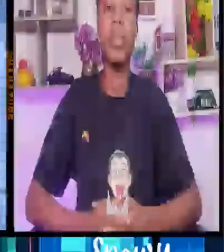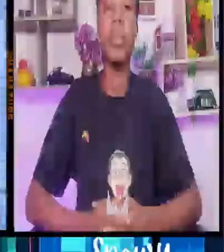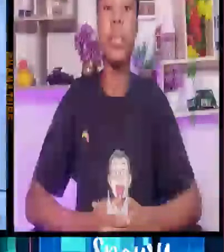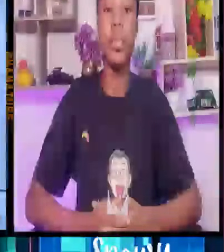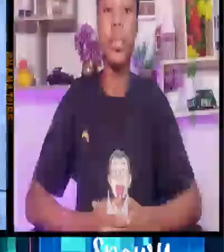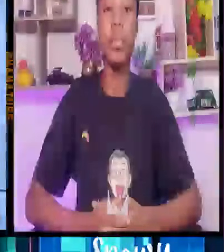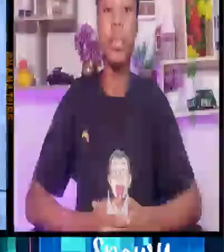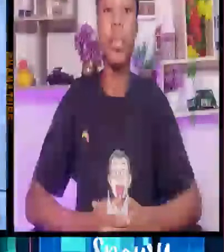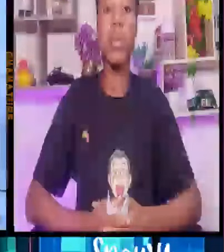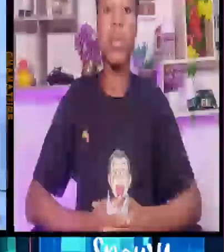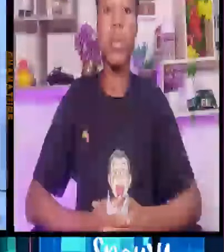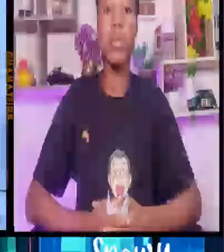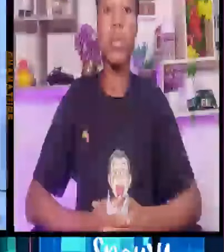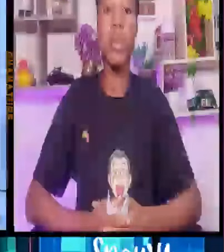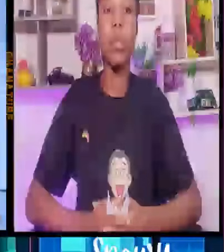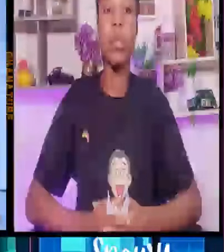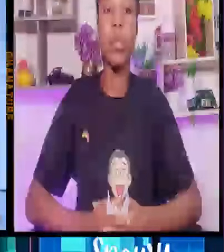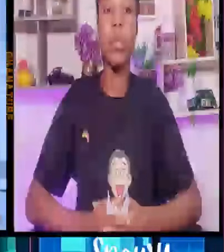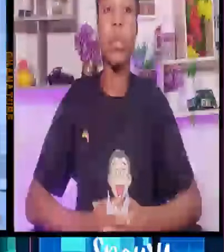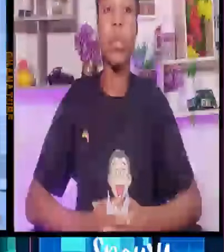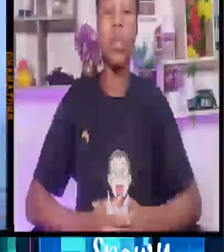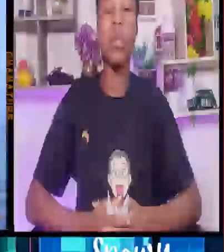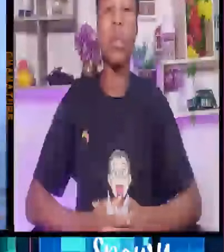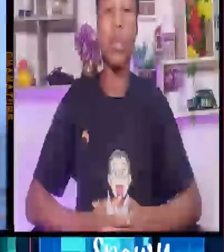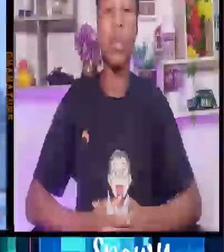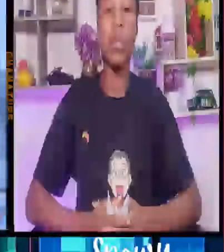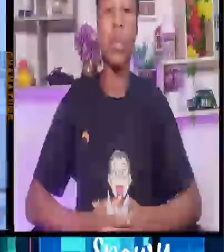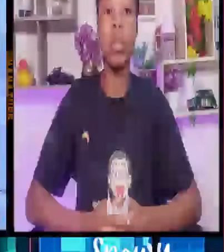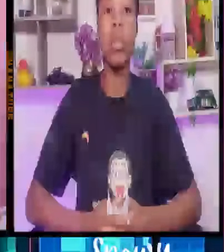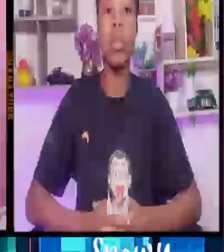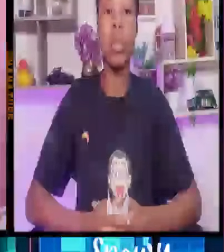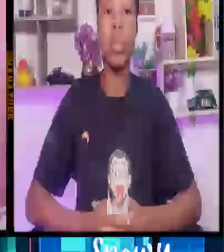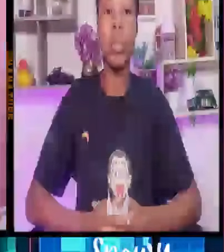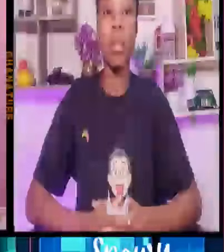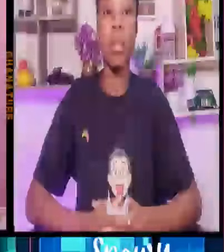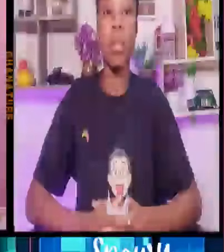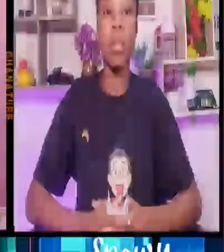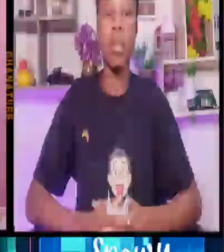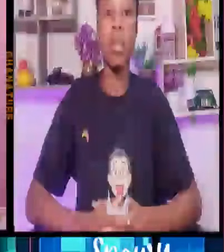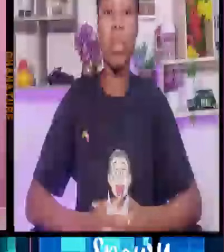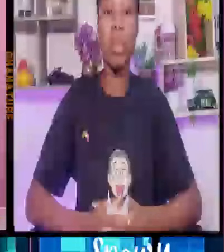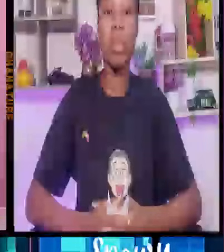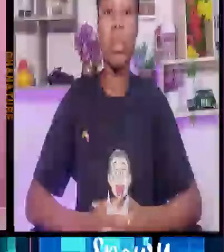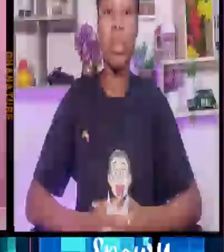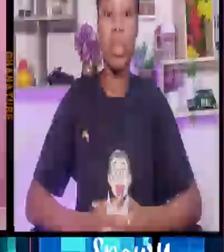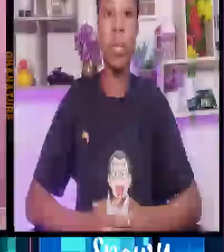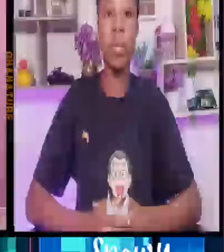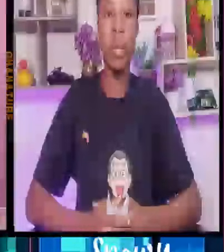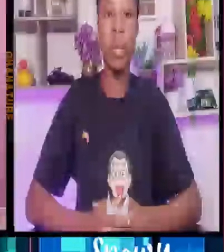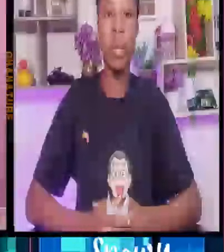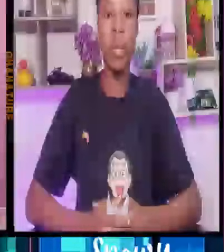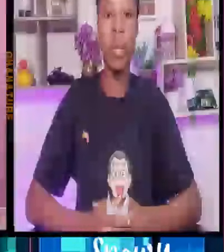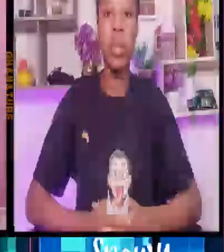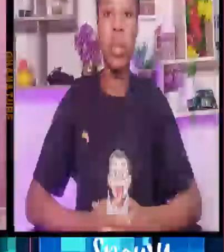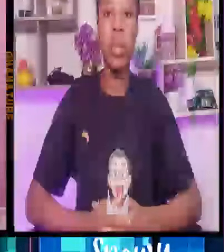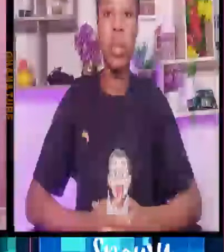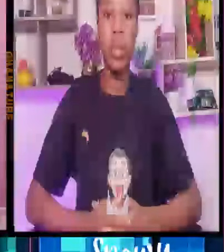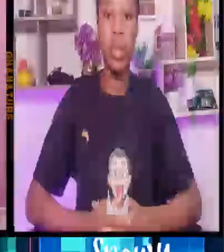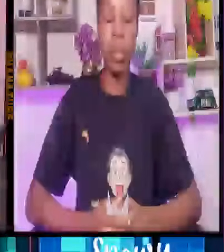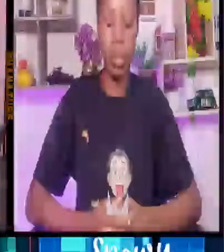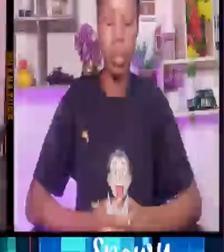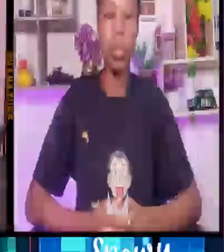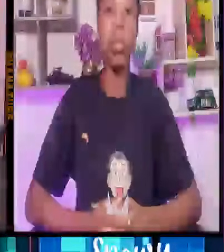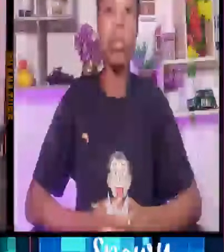Kwarteng. Also joining me a little later, if you're able to reach him, is Dennis Miracles Abuaji, who also speaks for the Bawumia camp. How have you